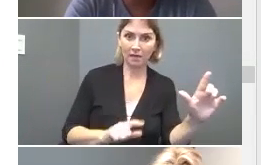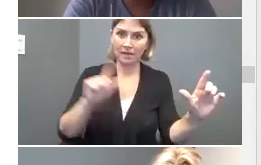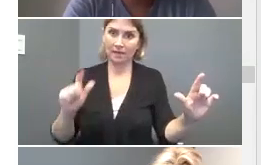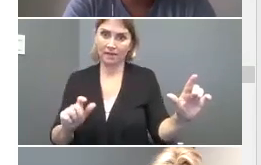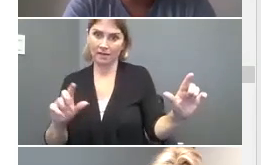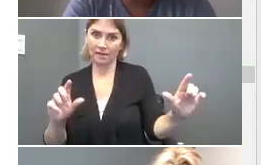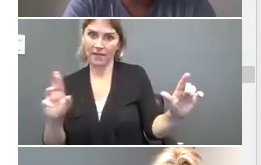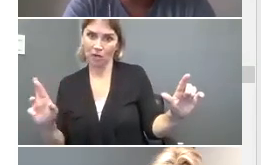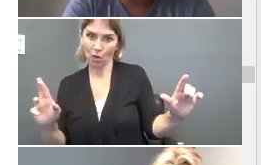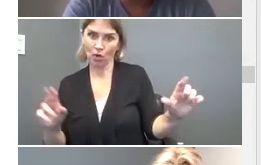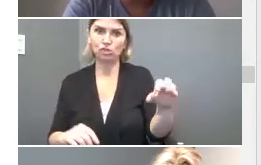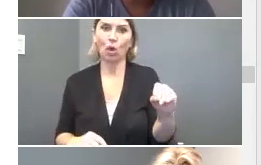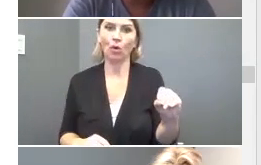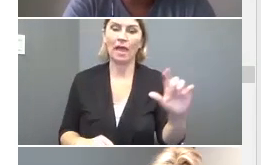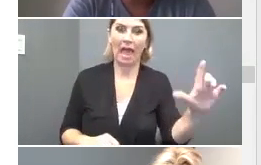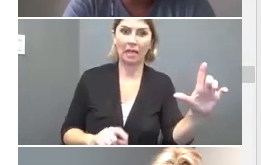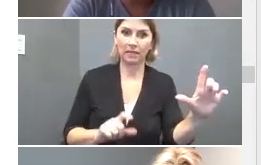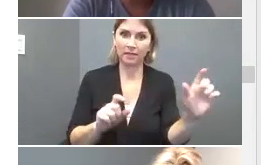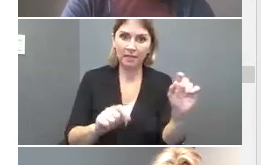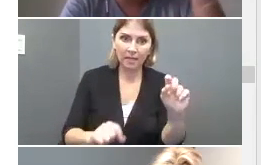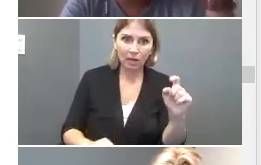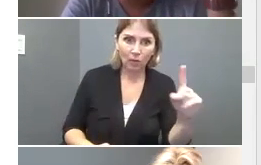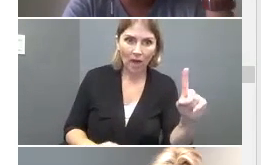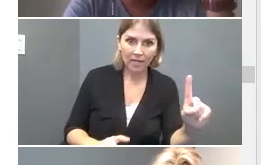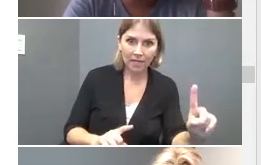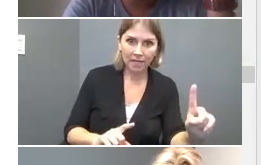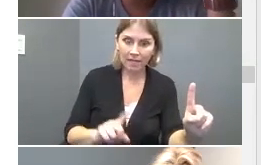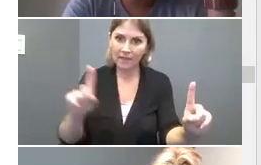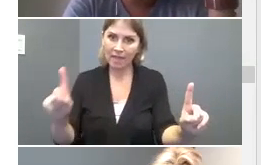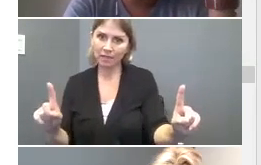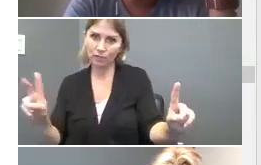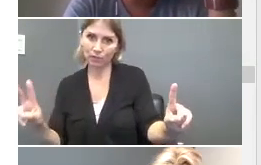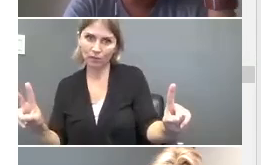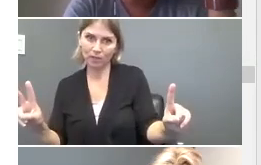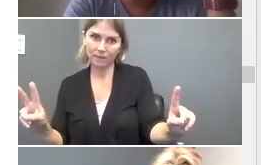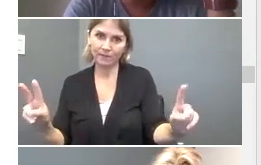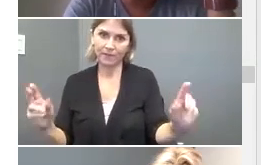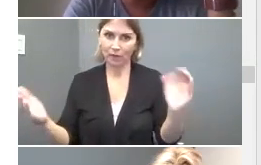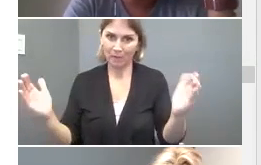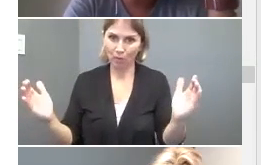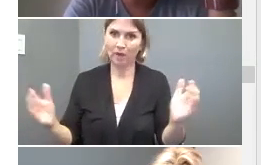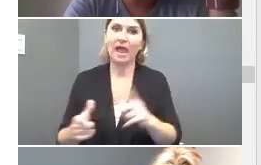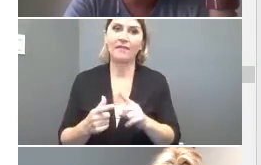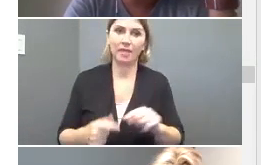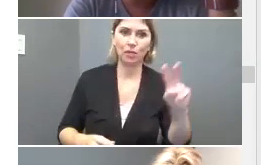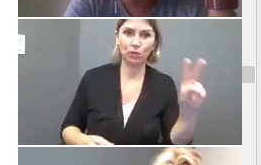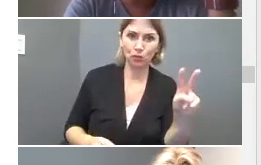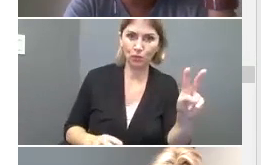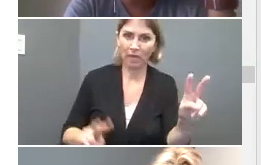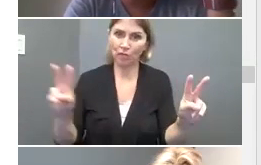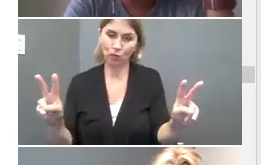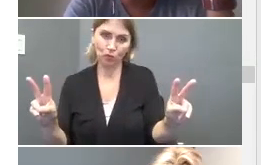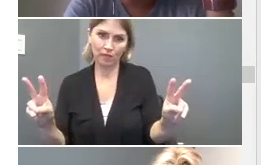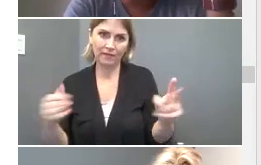R. So we compare 2 and 1. 1 is saved as the smallest element there. Then we compare 2 and 2. So 2 is saved as the